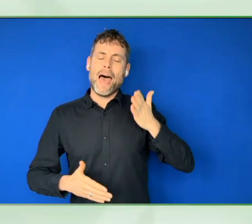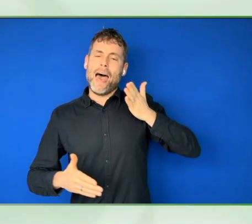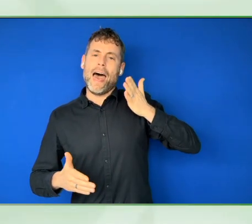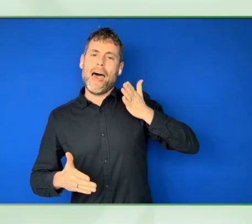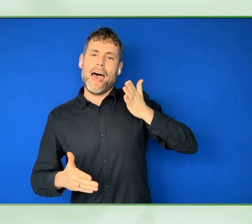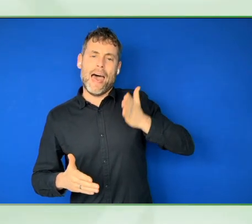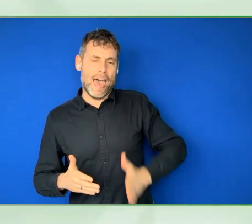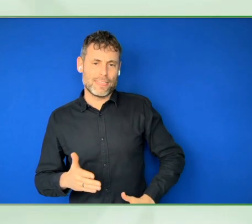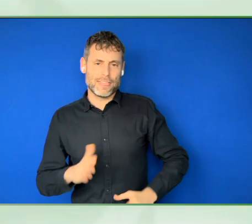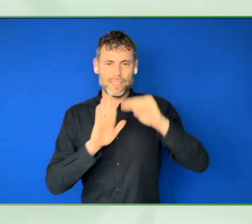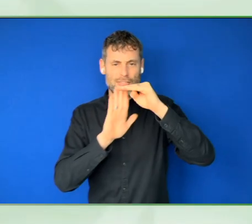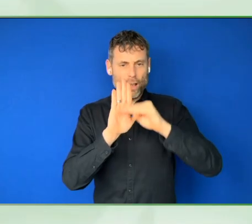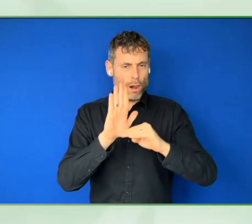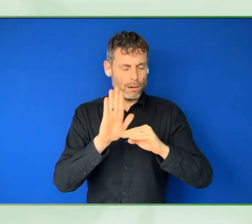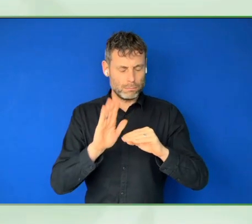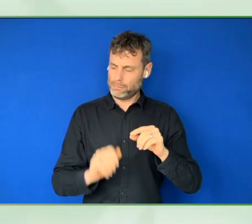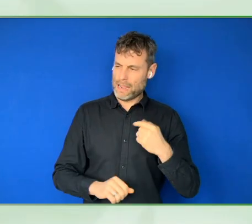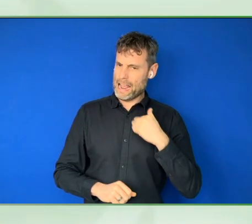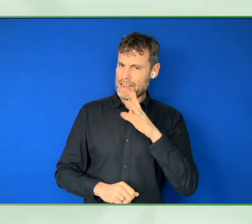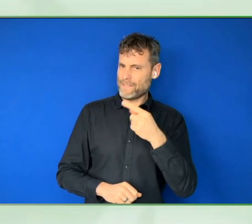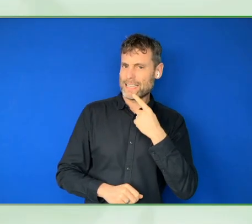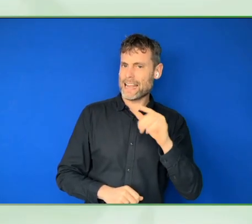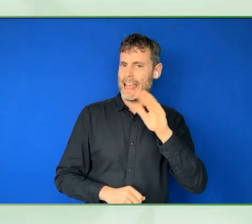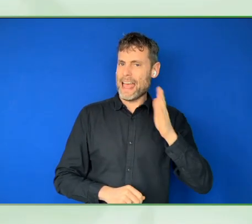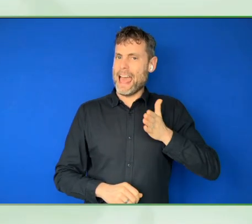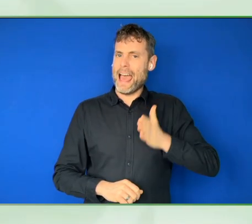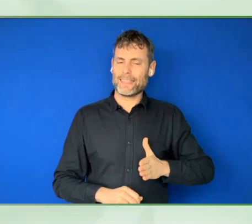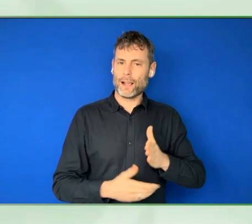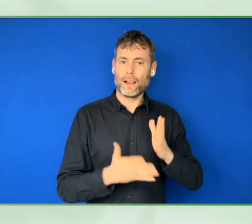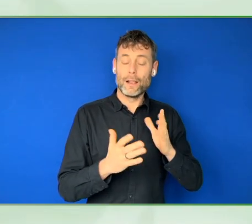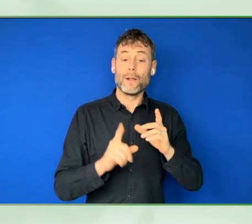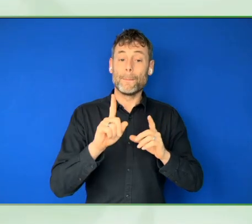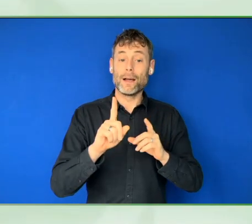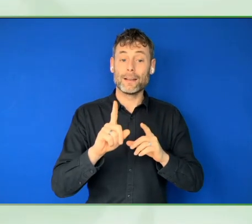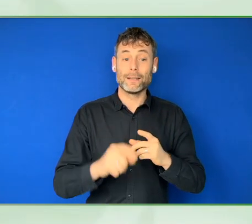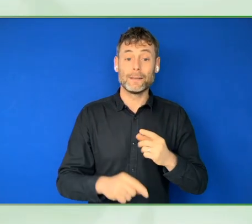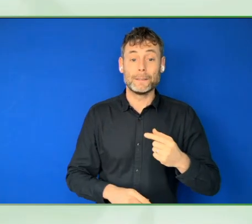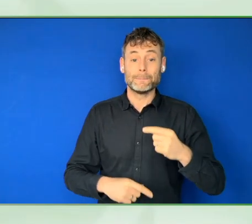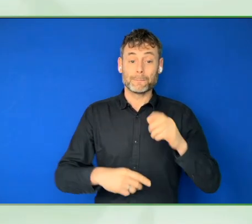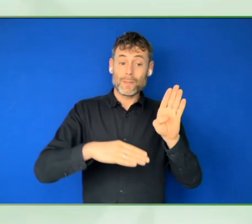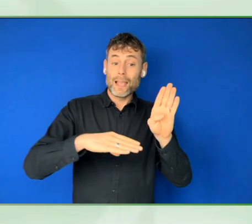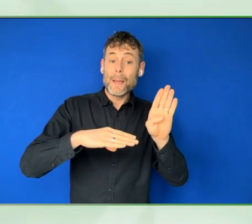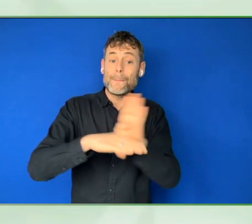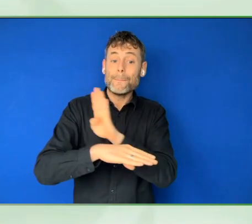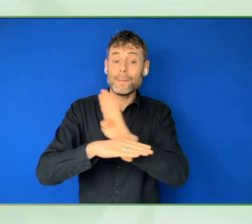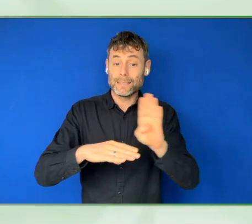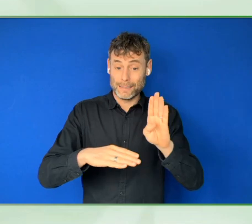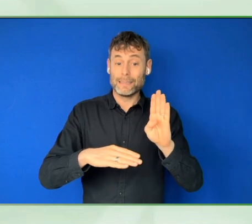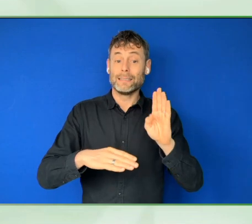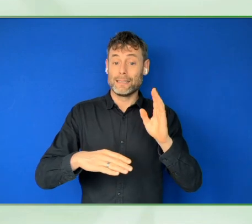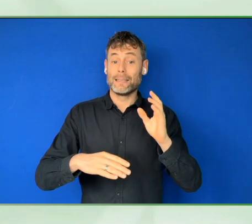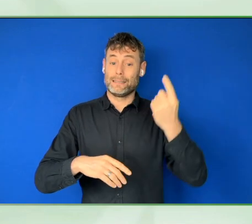rights. The business and ethical case for the best practice that I labeled disability confidence way back in 2003.